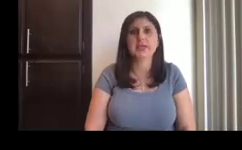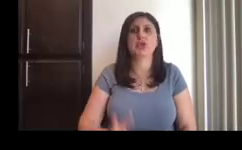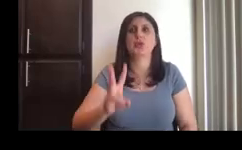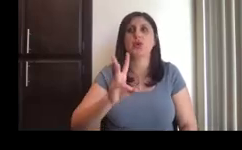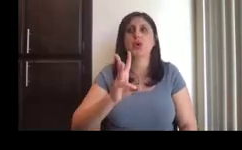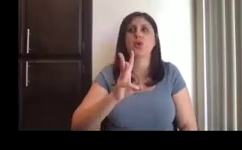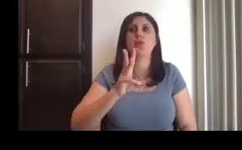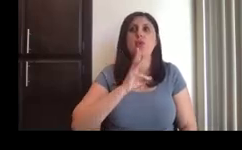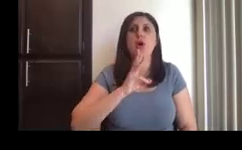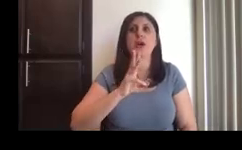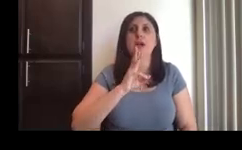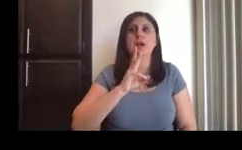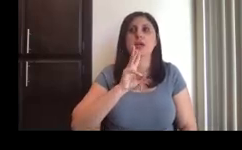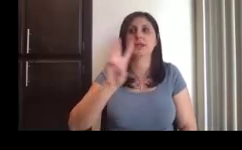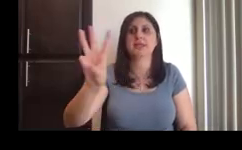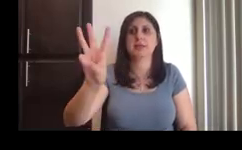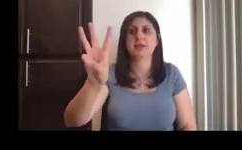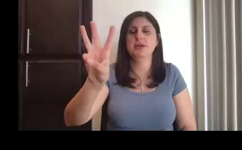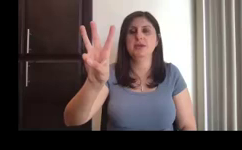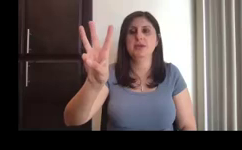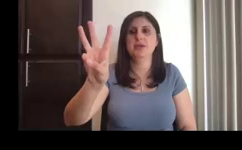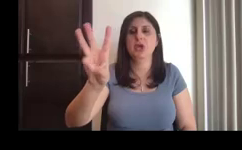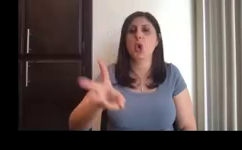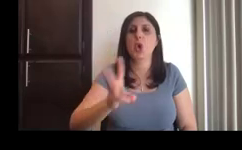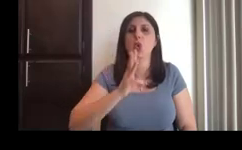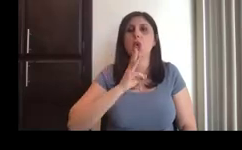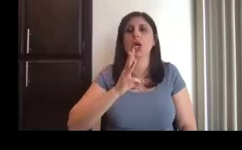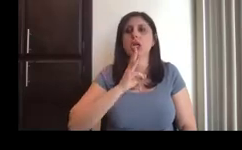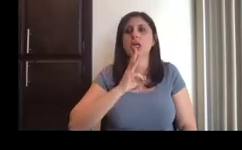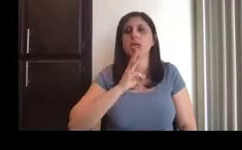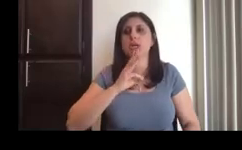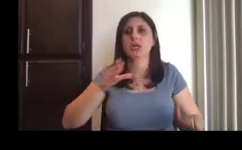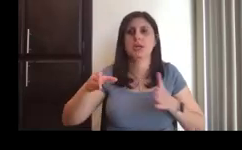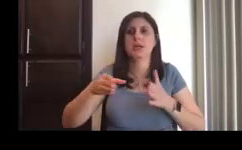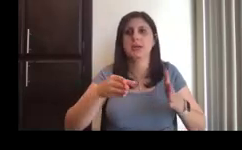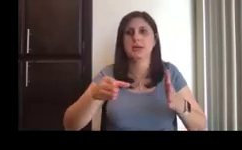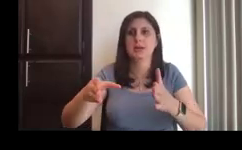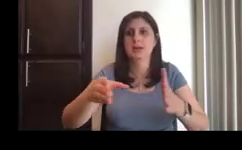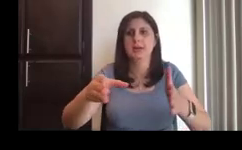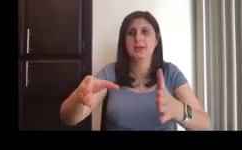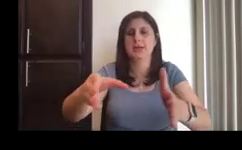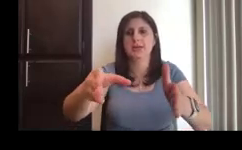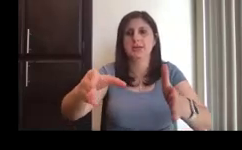Okay, so water, so W, water,